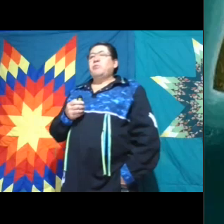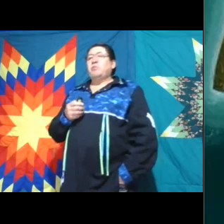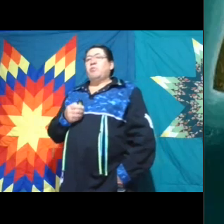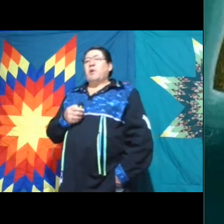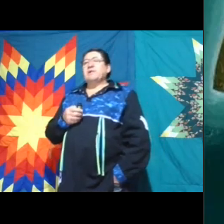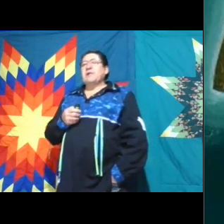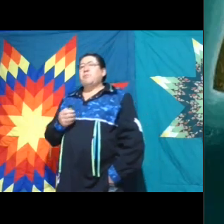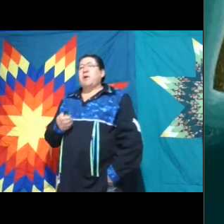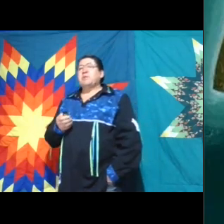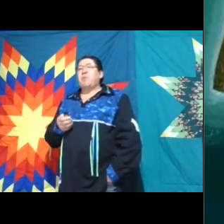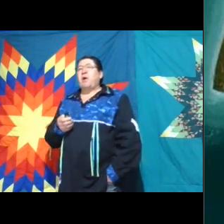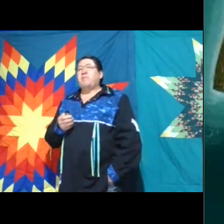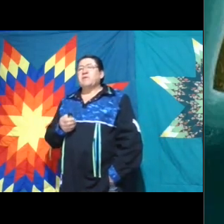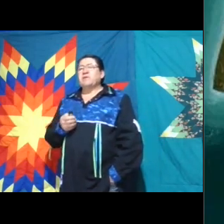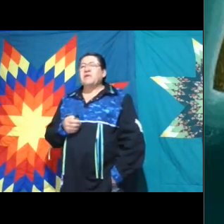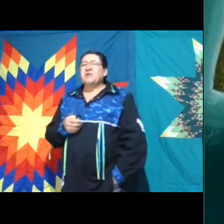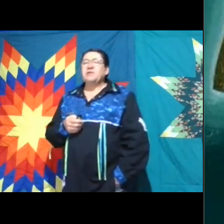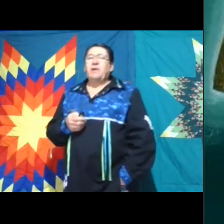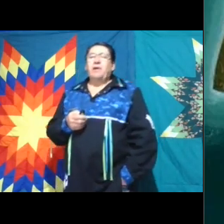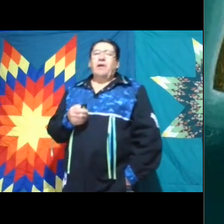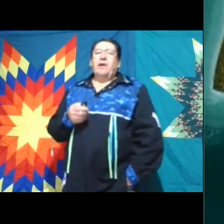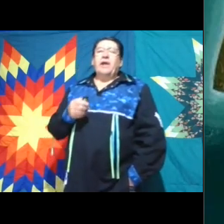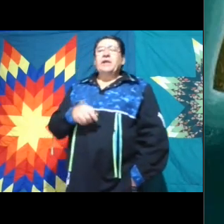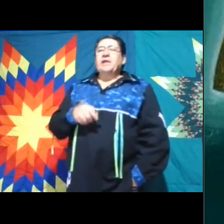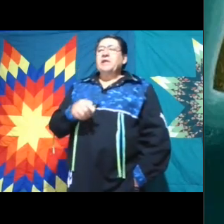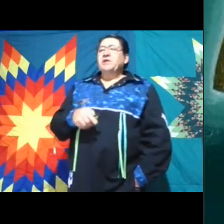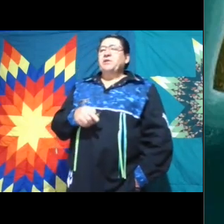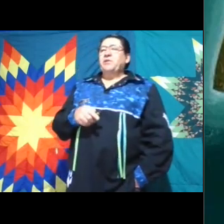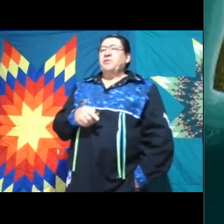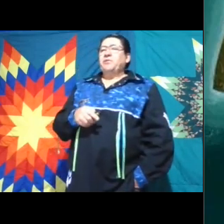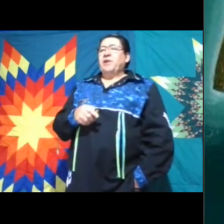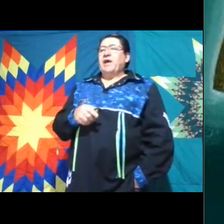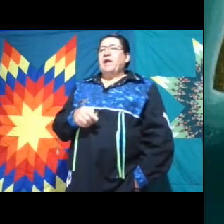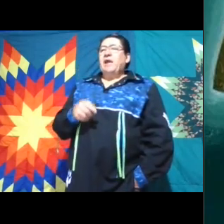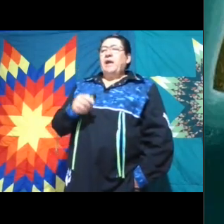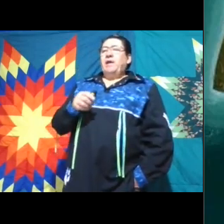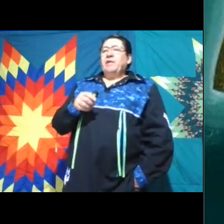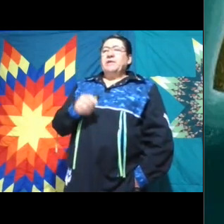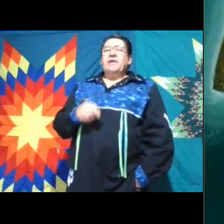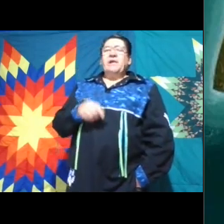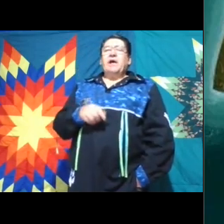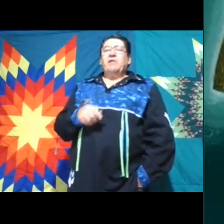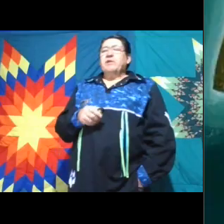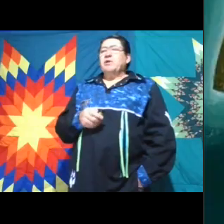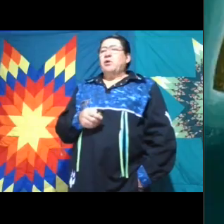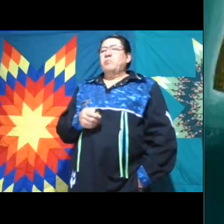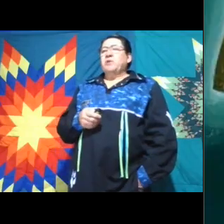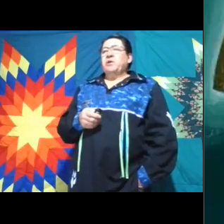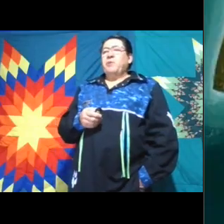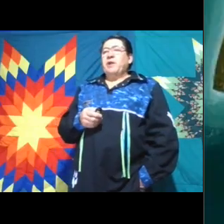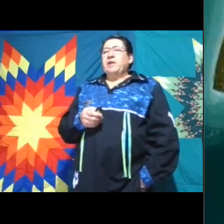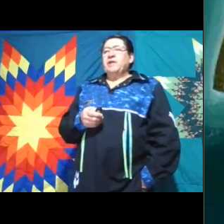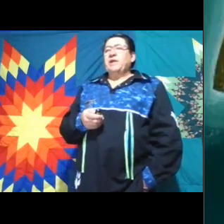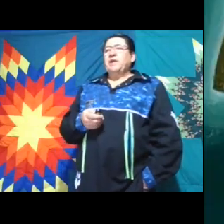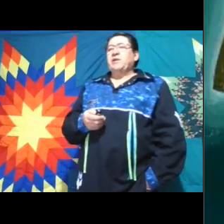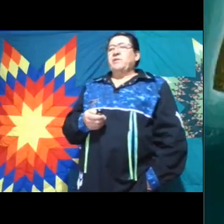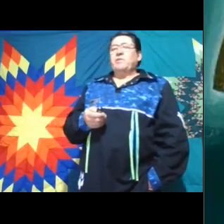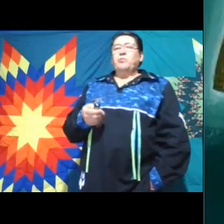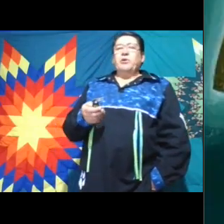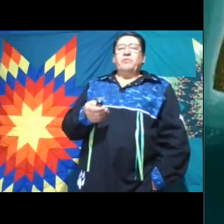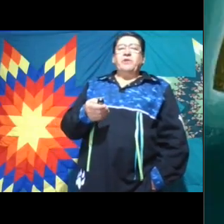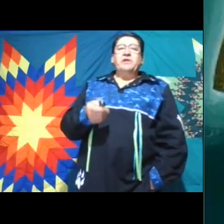Chiniki, Wesley, and Bearspaw First Nations. In addition to that, the City of Calgary is home to the Métis